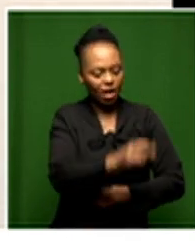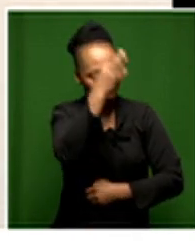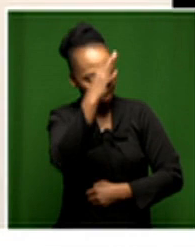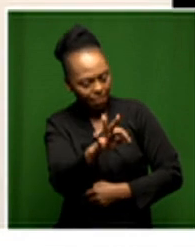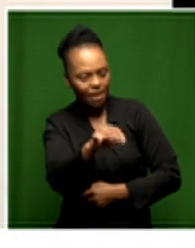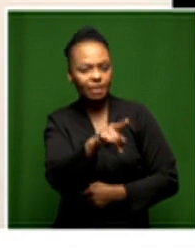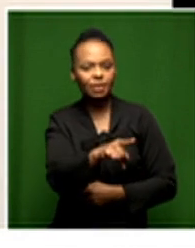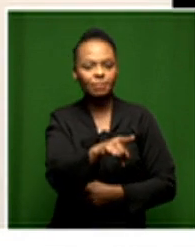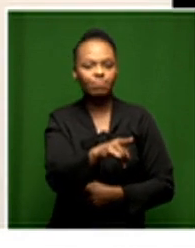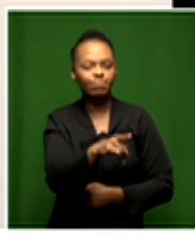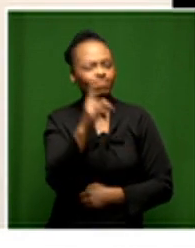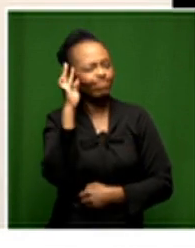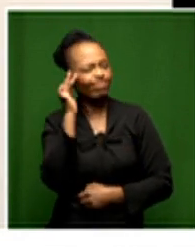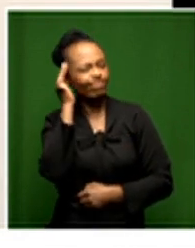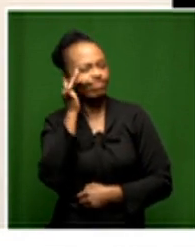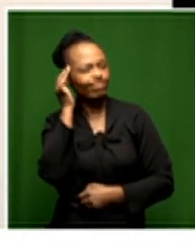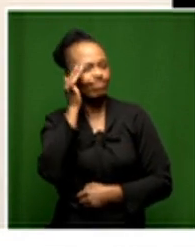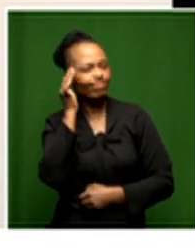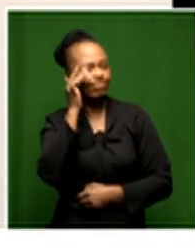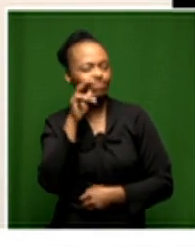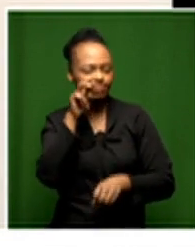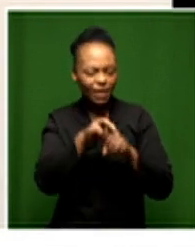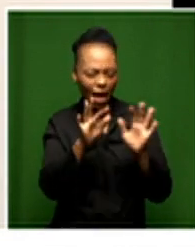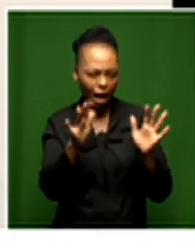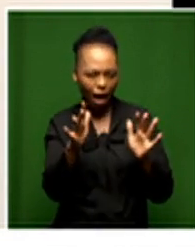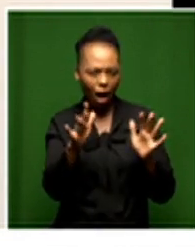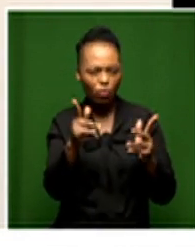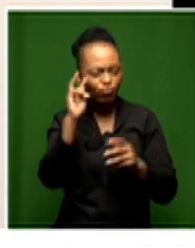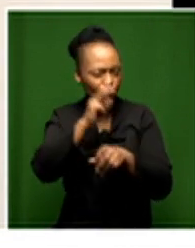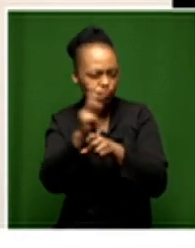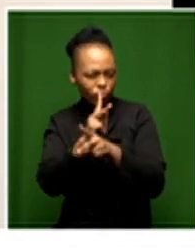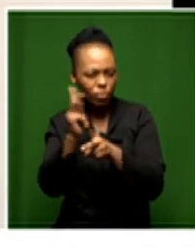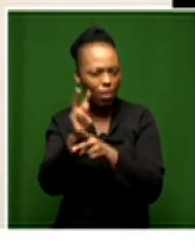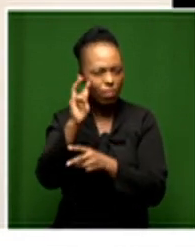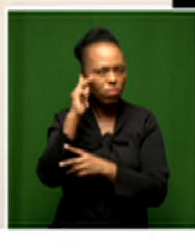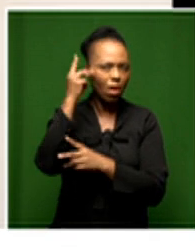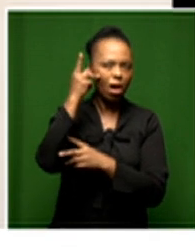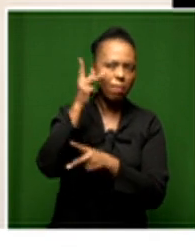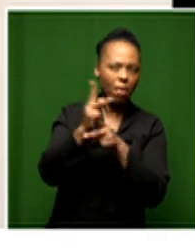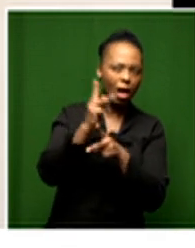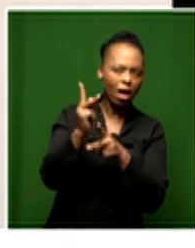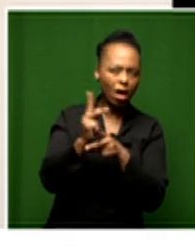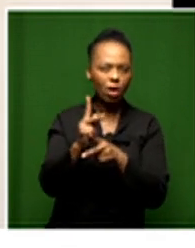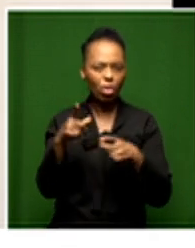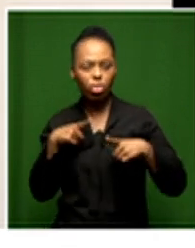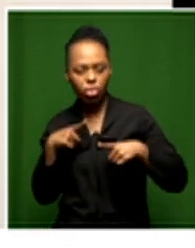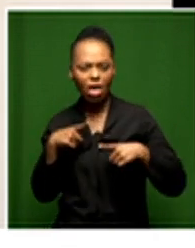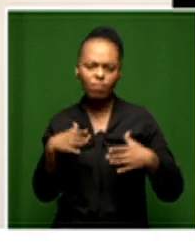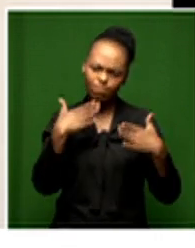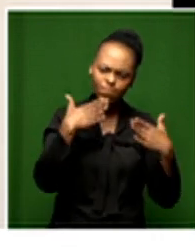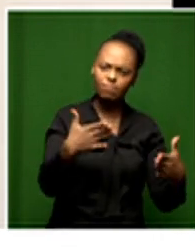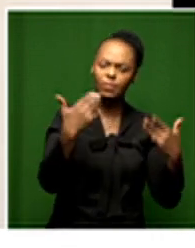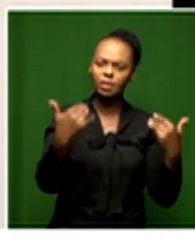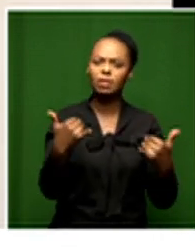government had to be adjusted. And we understood perfectly this. And thankfully, you